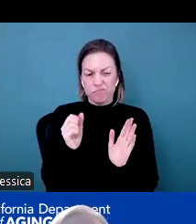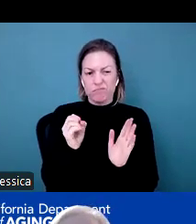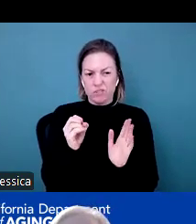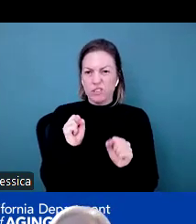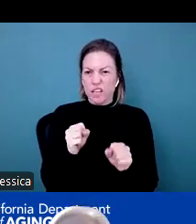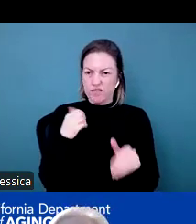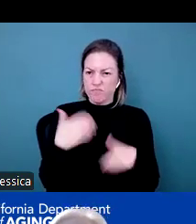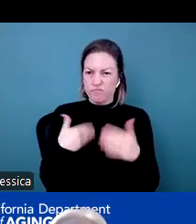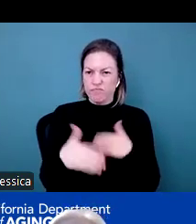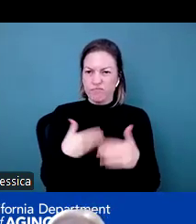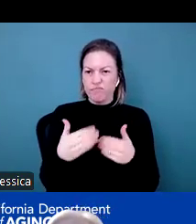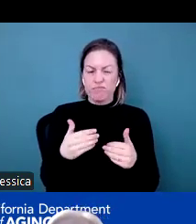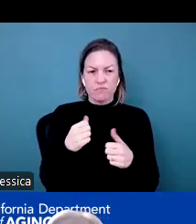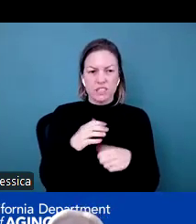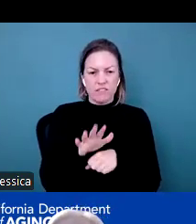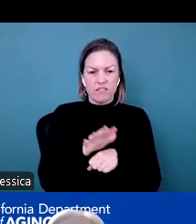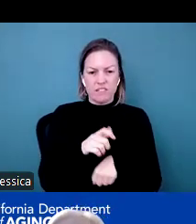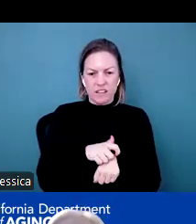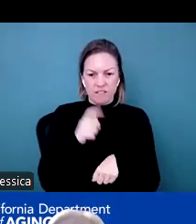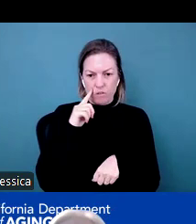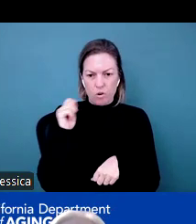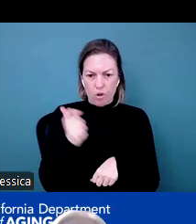sure we have time for everyone.